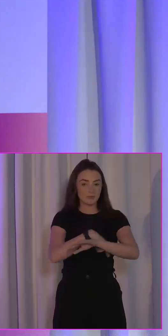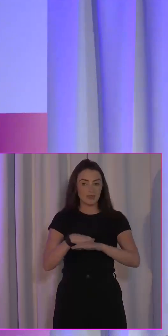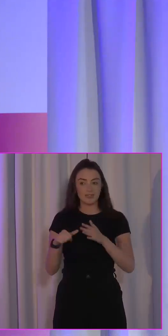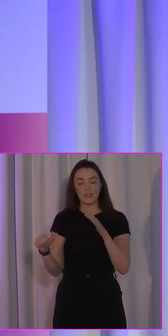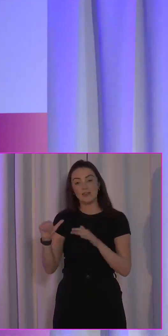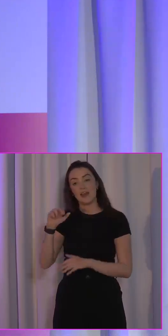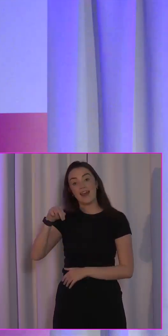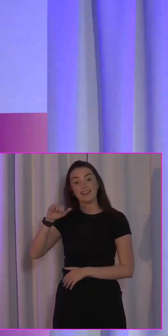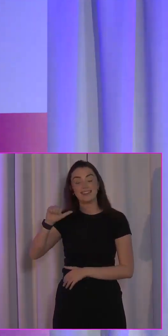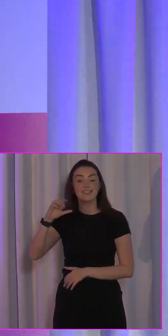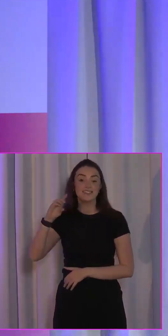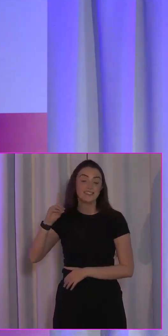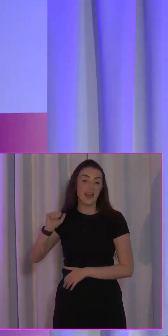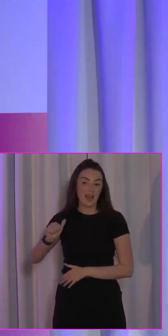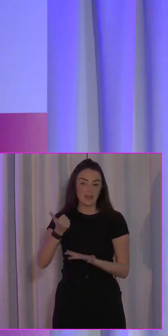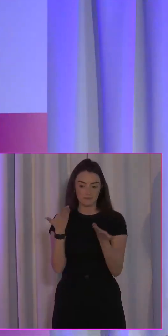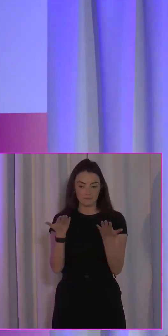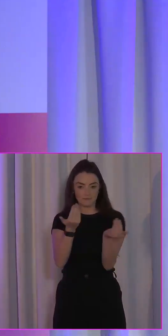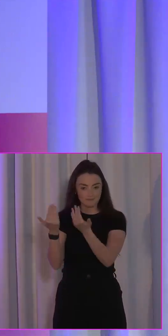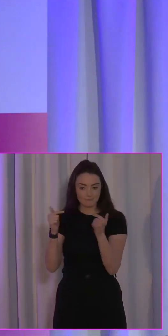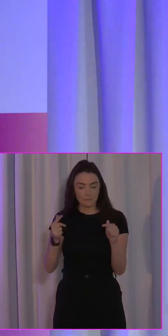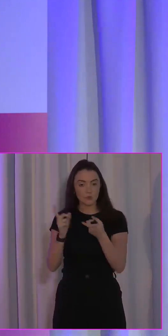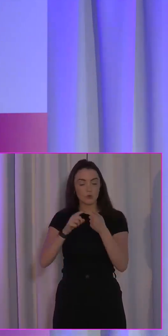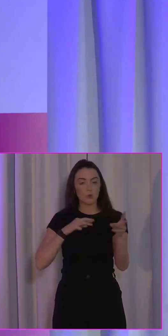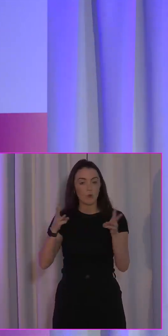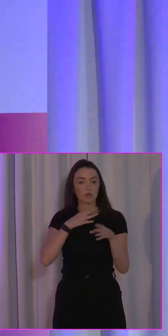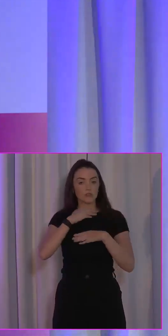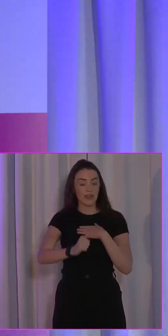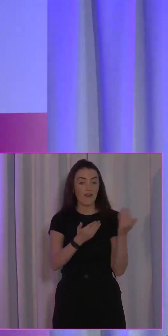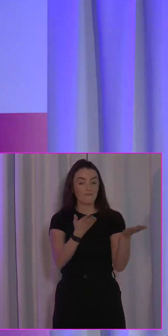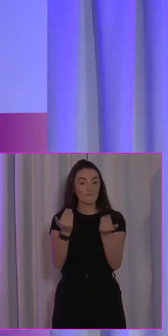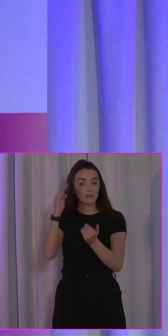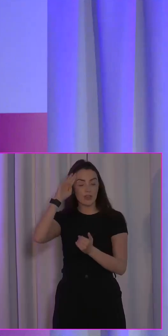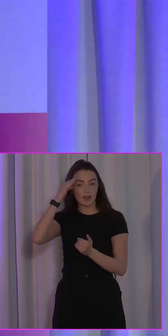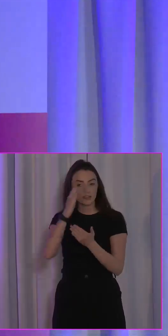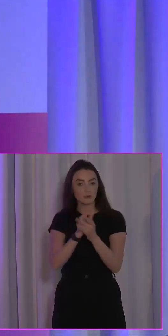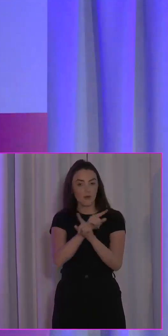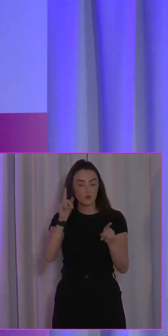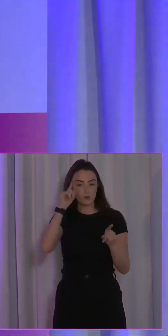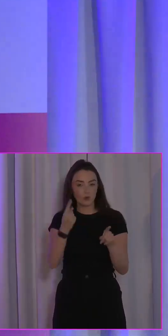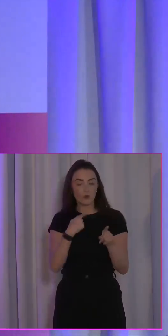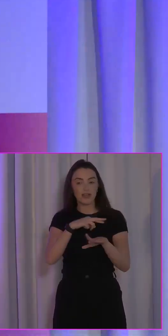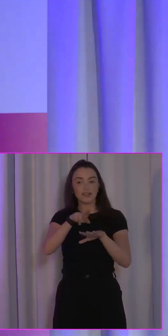invitation to join today's event and share some of our work. Fáilte Ireland, for some of you who may not know, is a national tourism